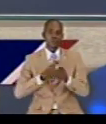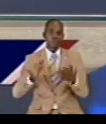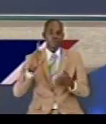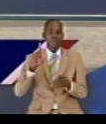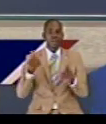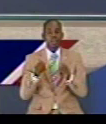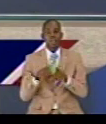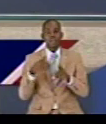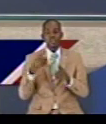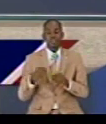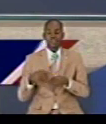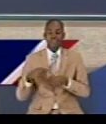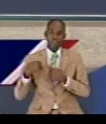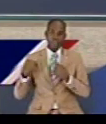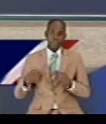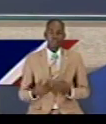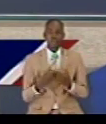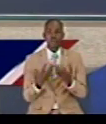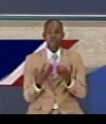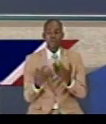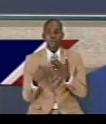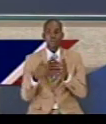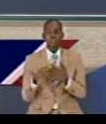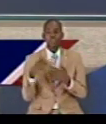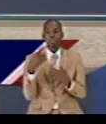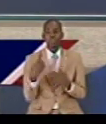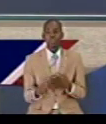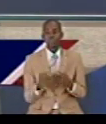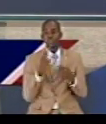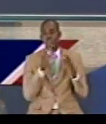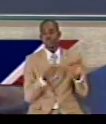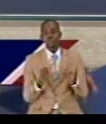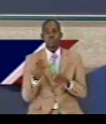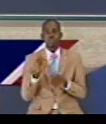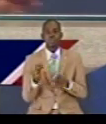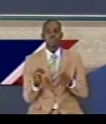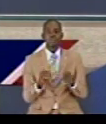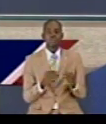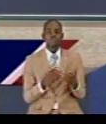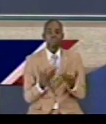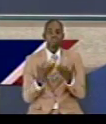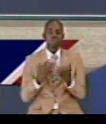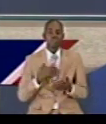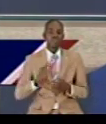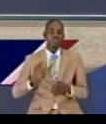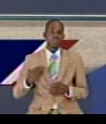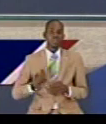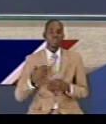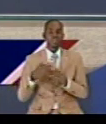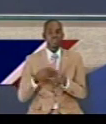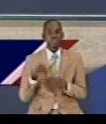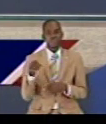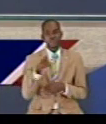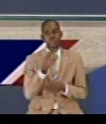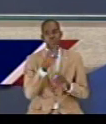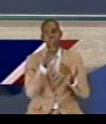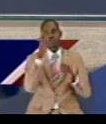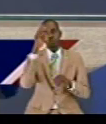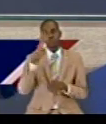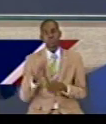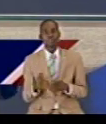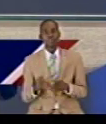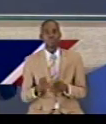the water brooks, so panteth my soul after thee, O God. Here